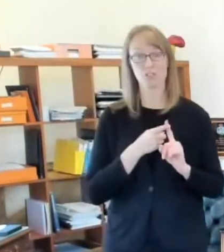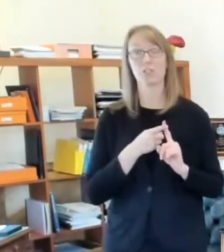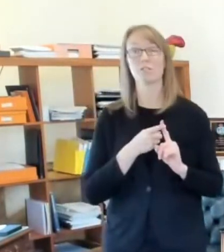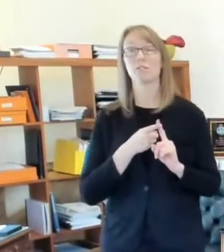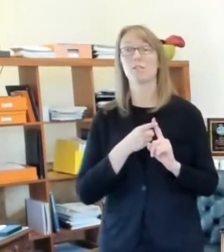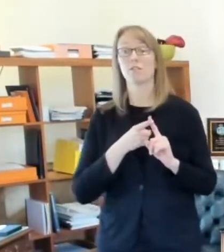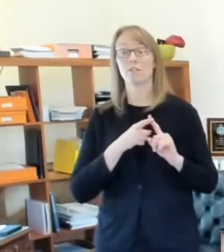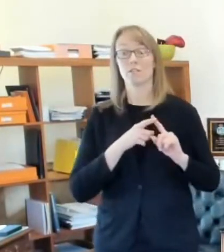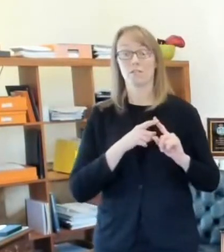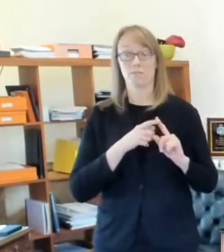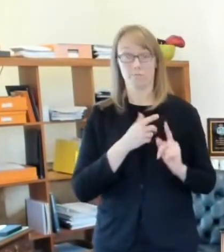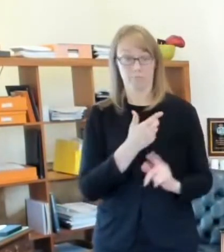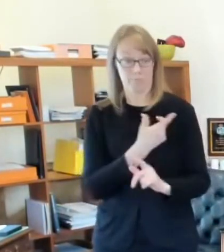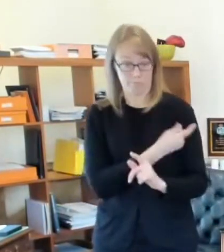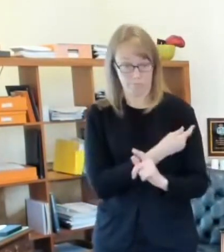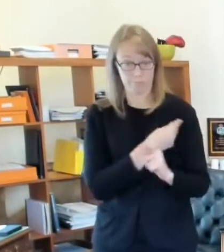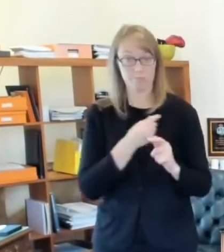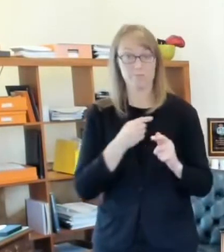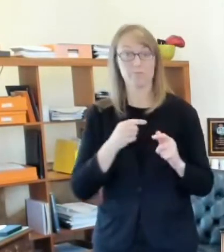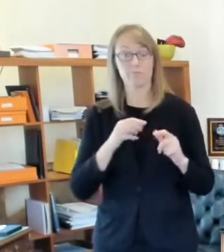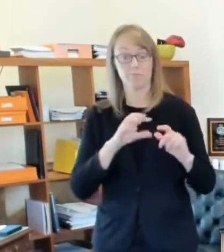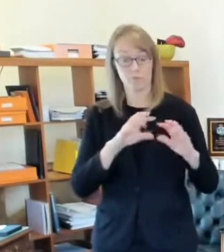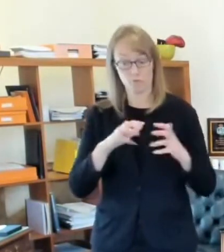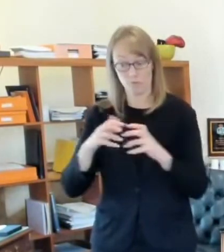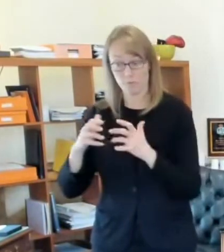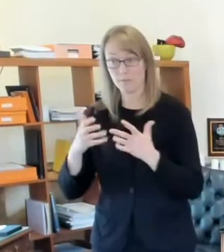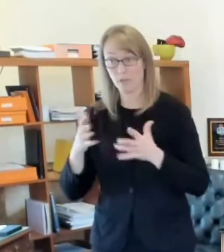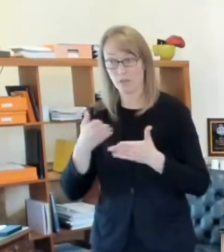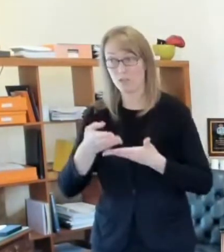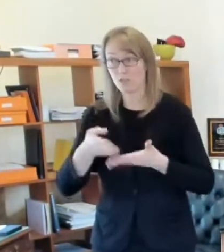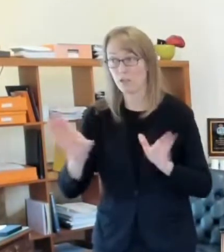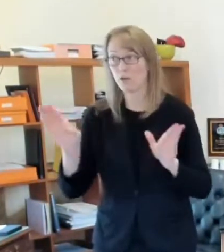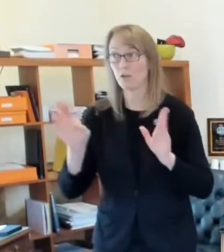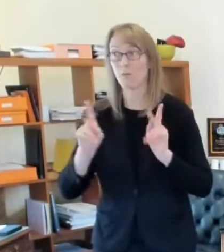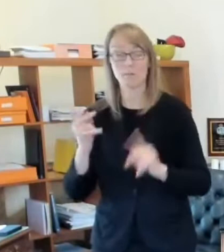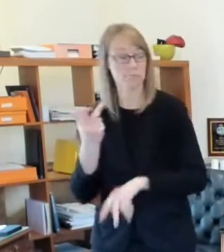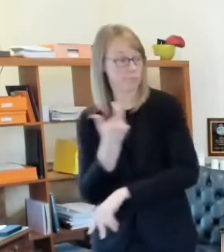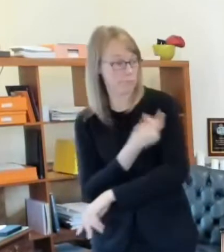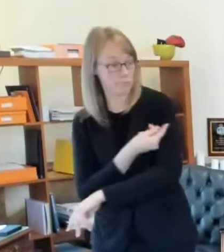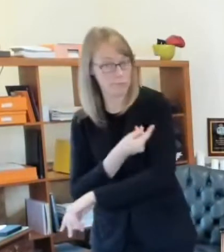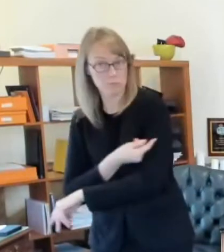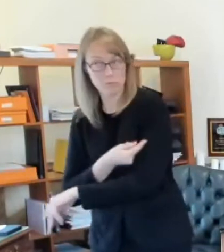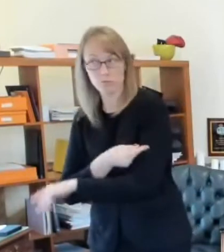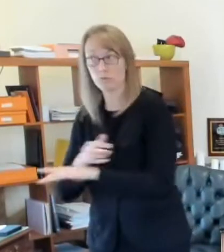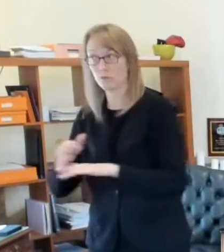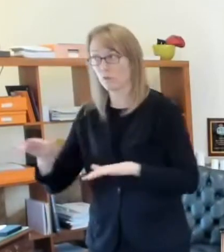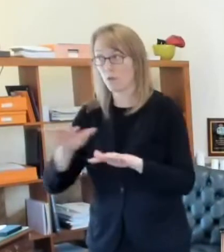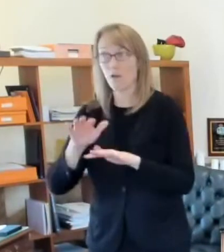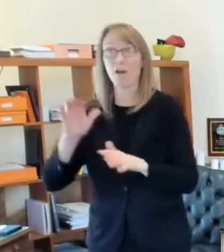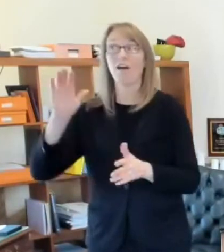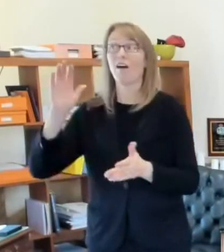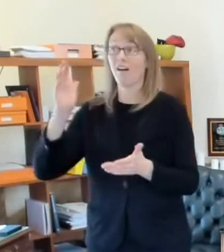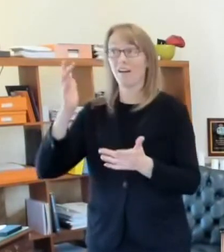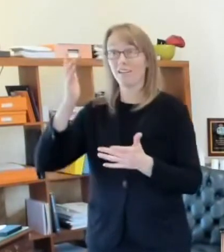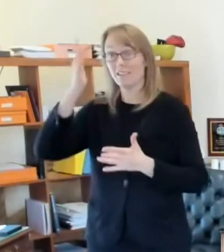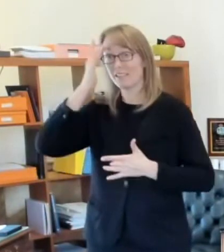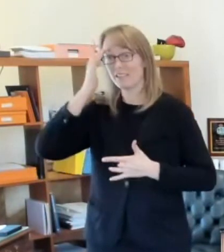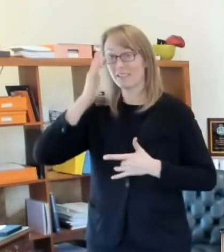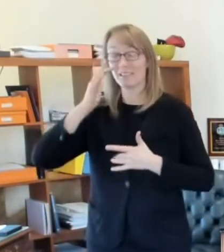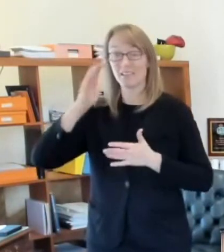are go way down through a combination of behavior changes and mitigation strategies